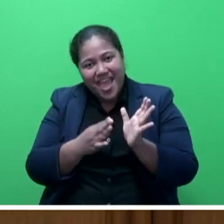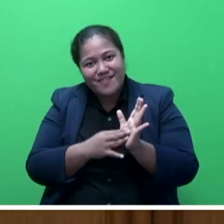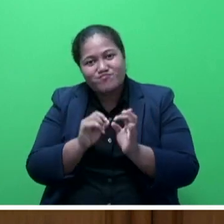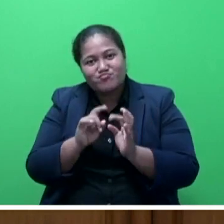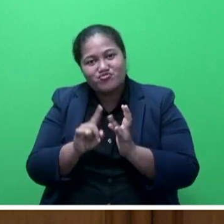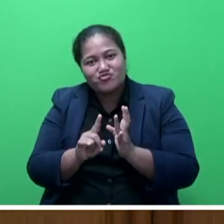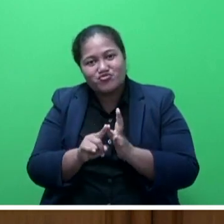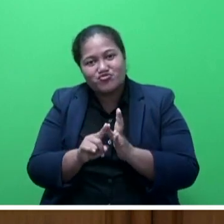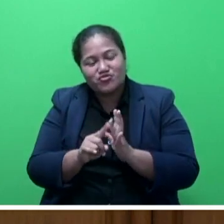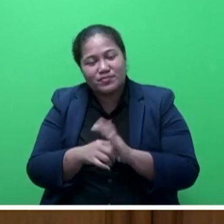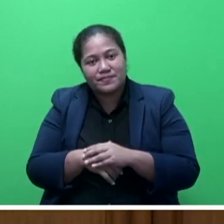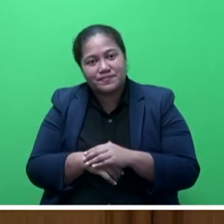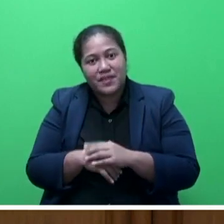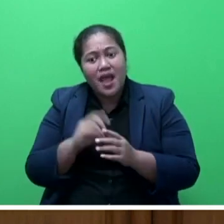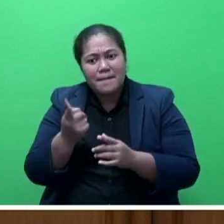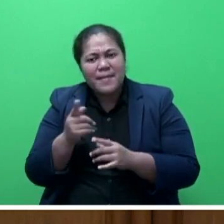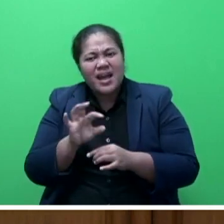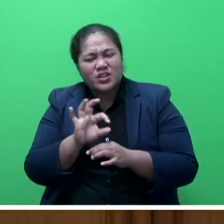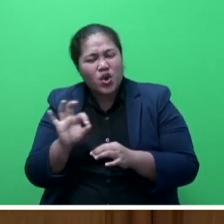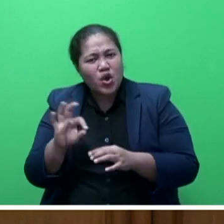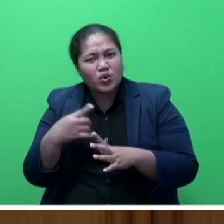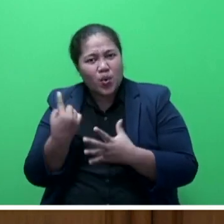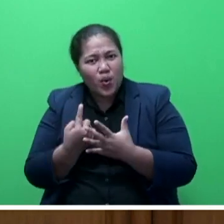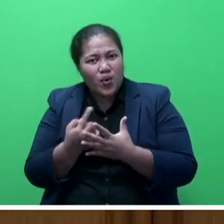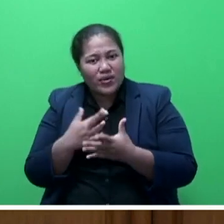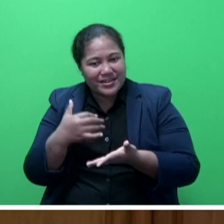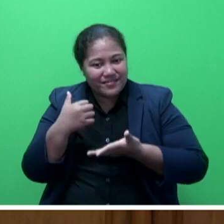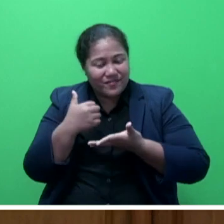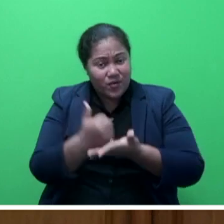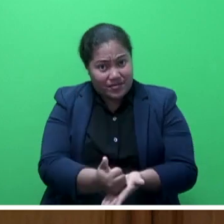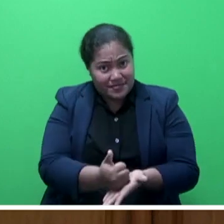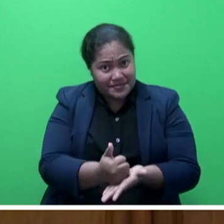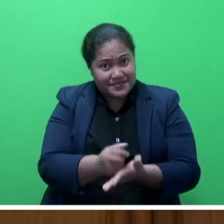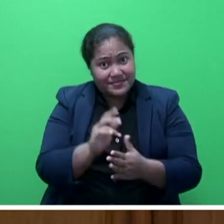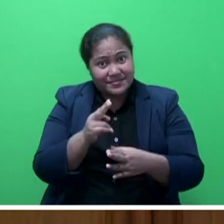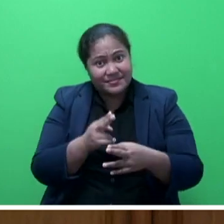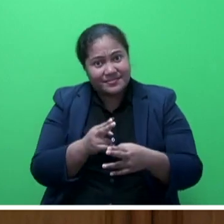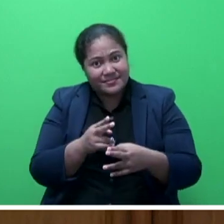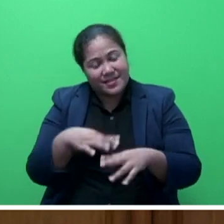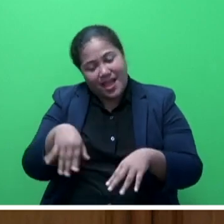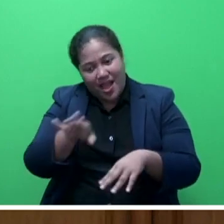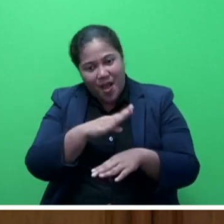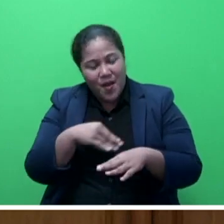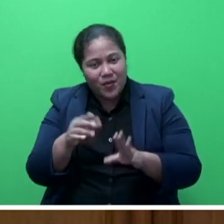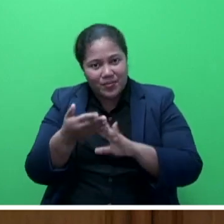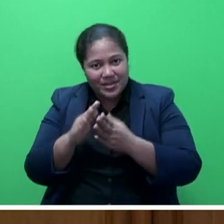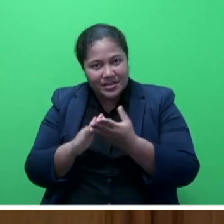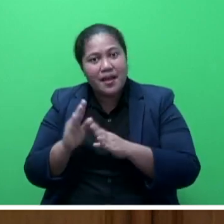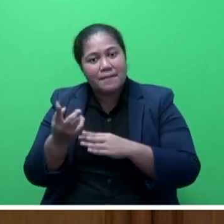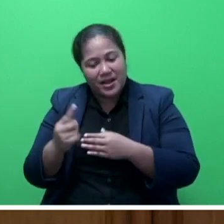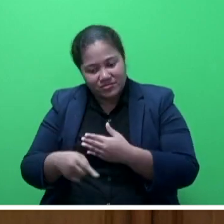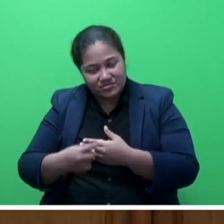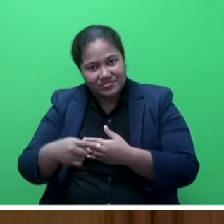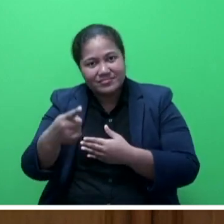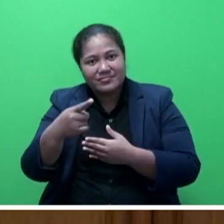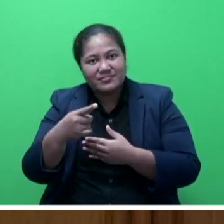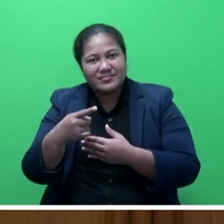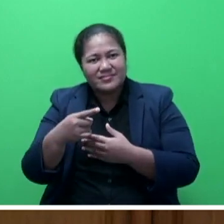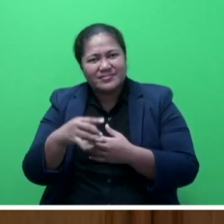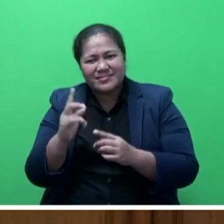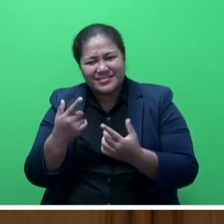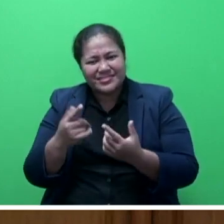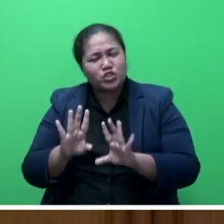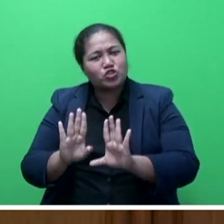not only help ease the pressure of our native forests, but also help our ongoing fight against climate